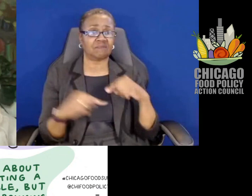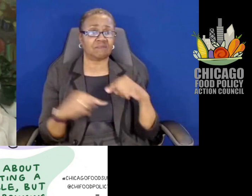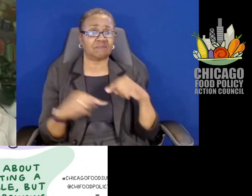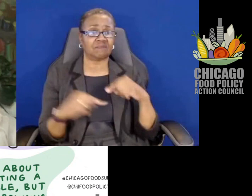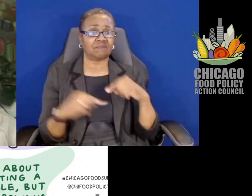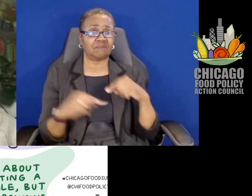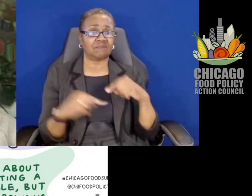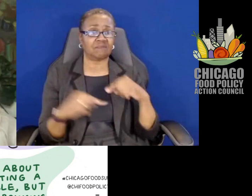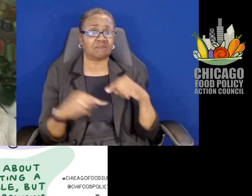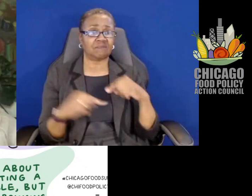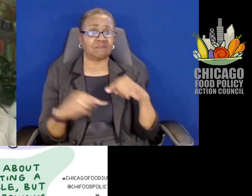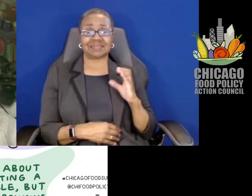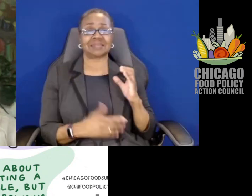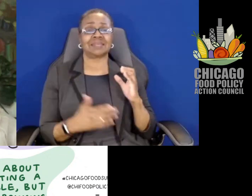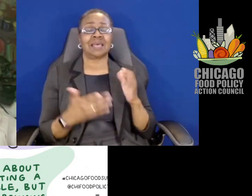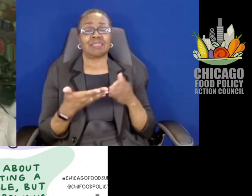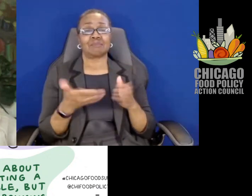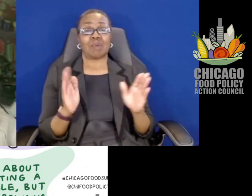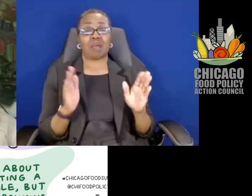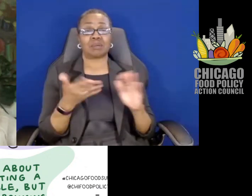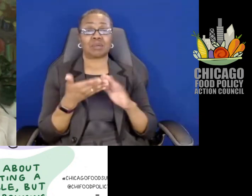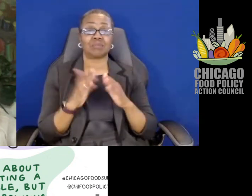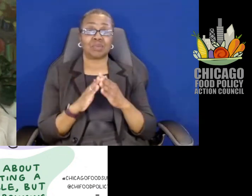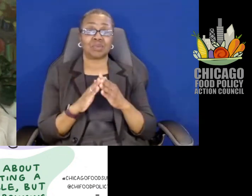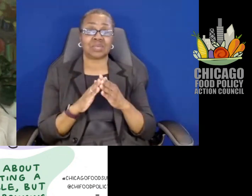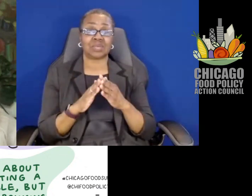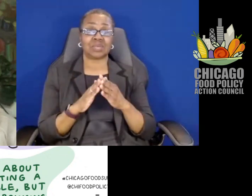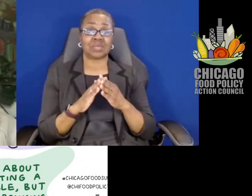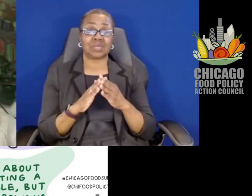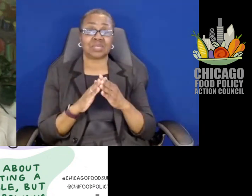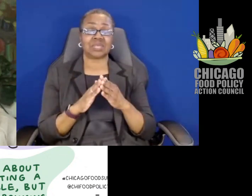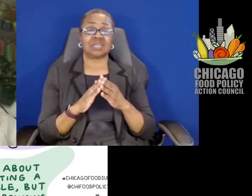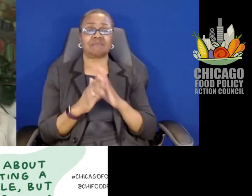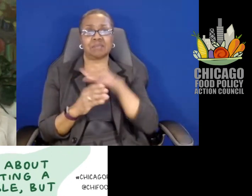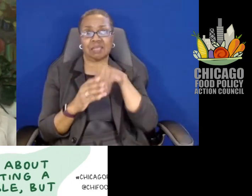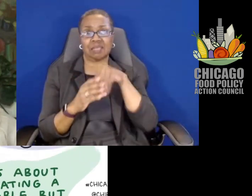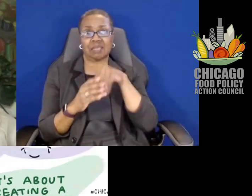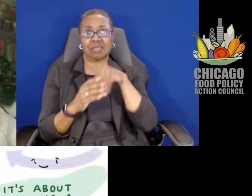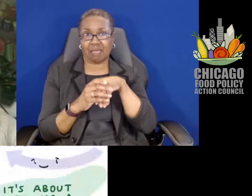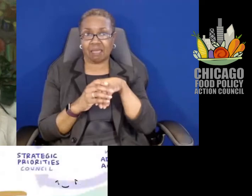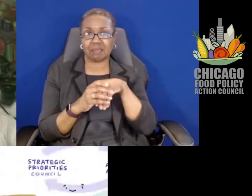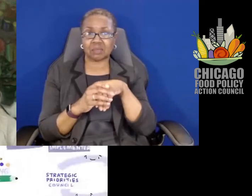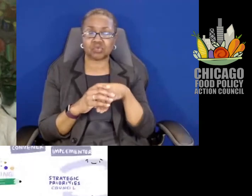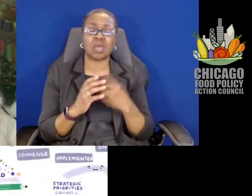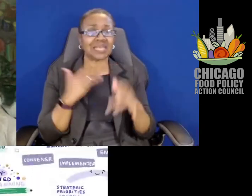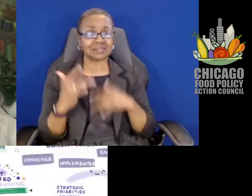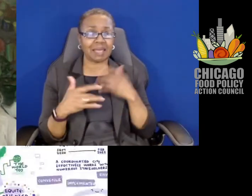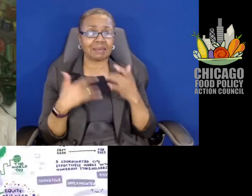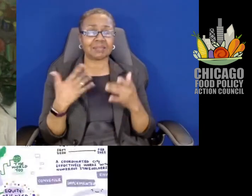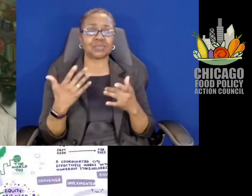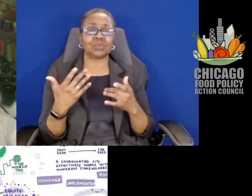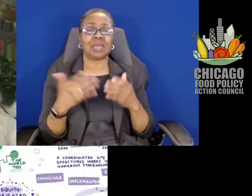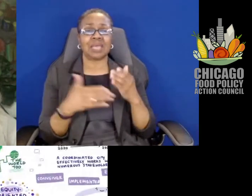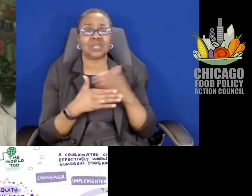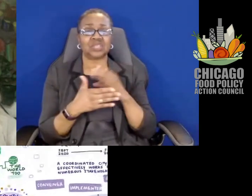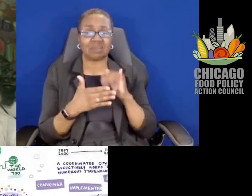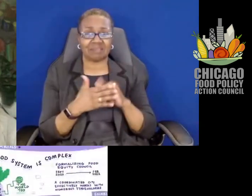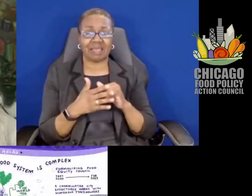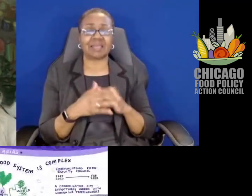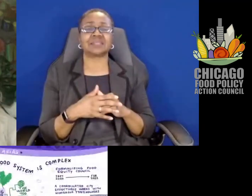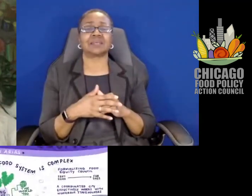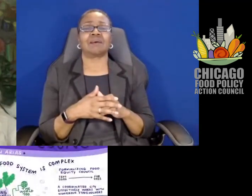community have been heavily engaged, and we're really excited to share that. So check it out, 2 to